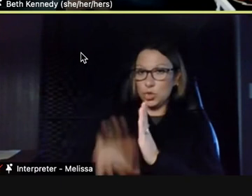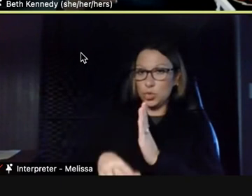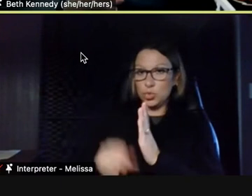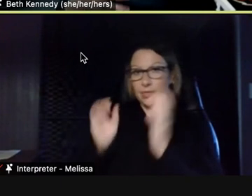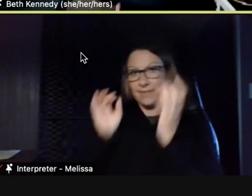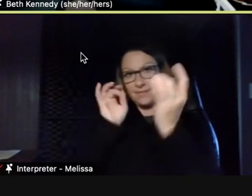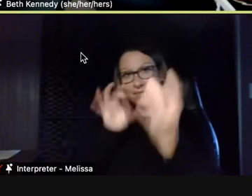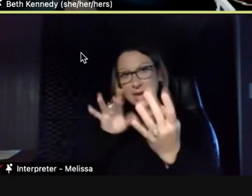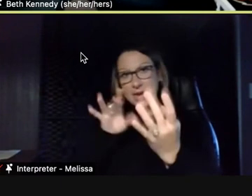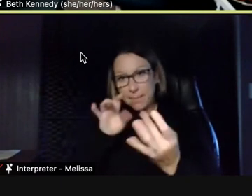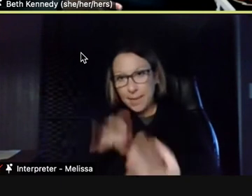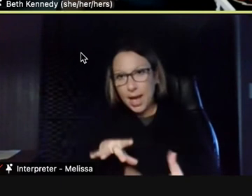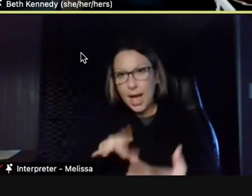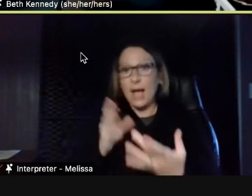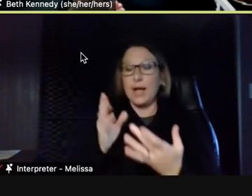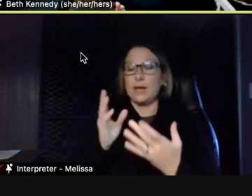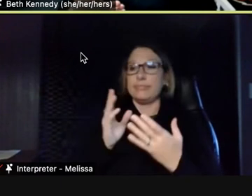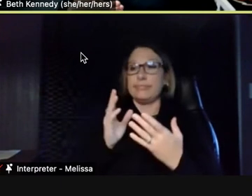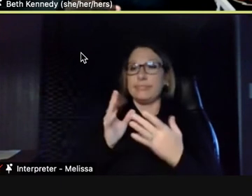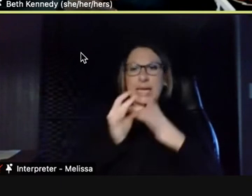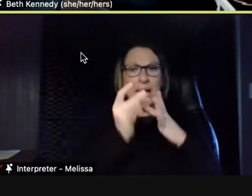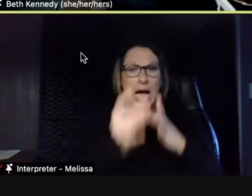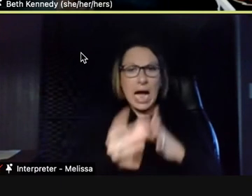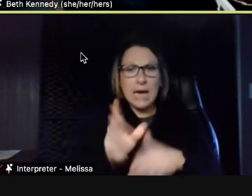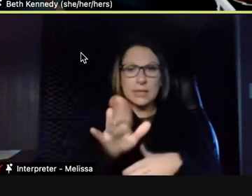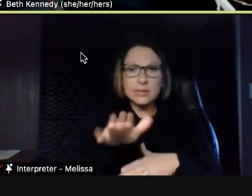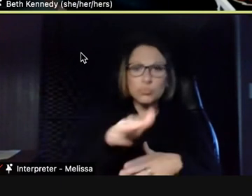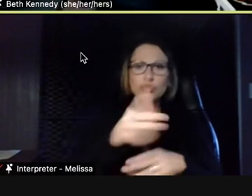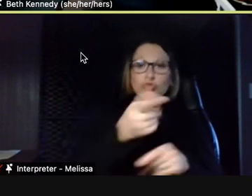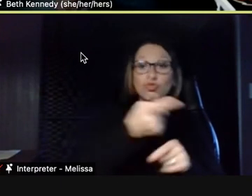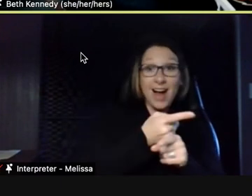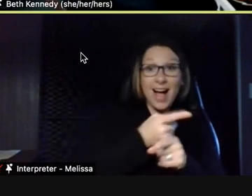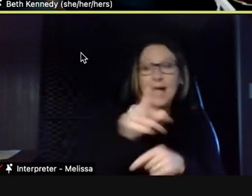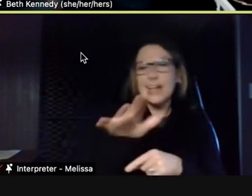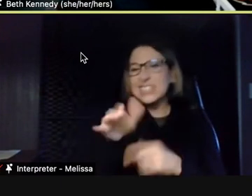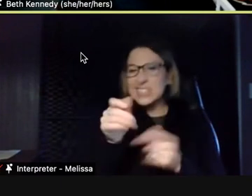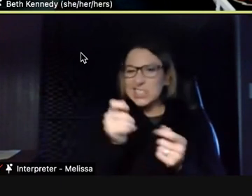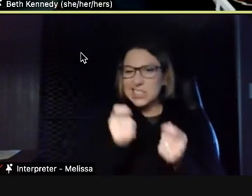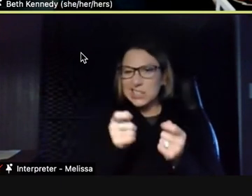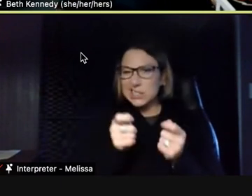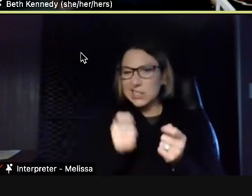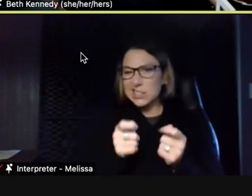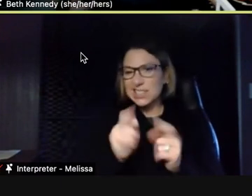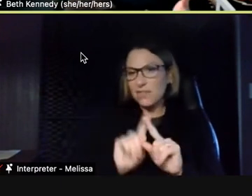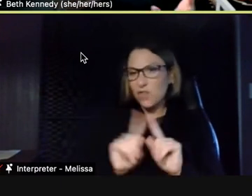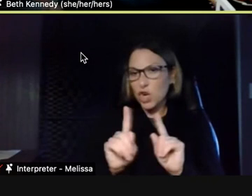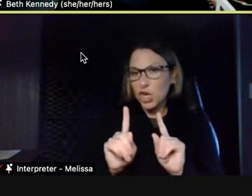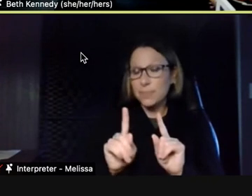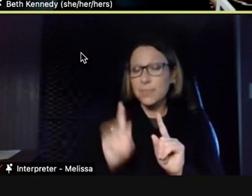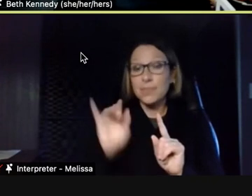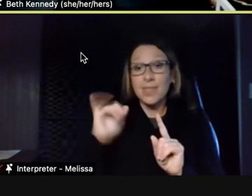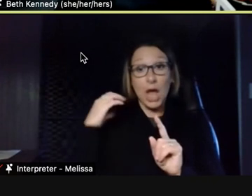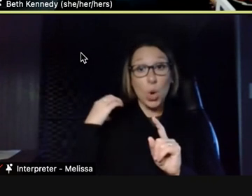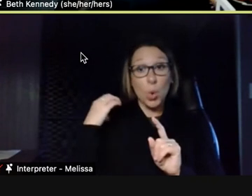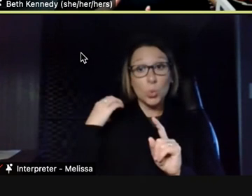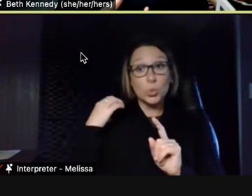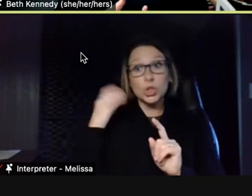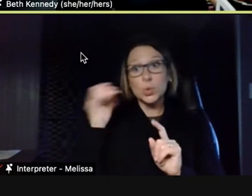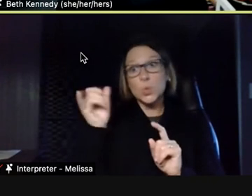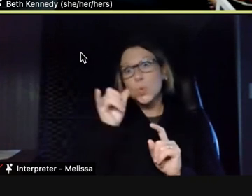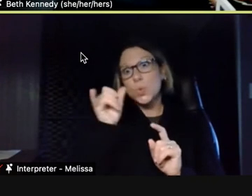implementation, give them some guidance about what they're doing right or what they could tweak and do a little differently. That coaching is really